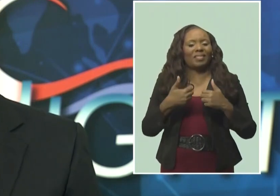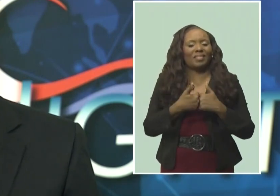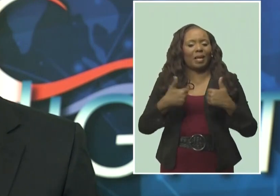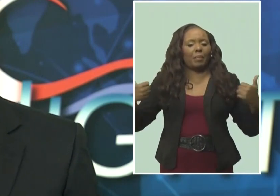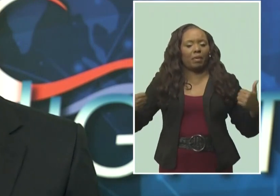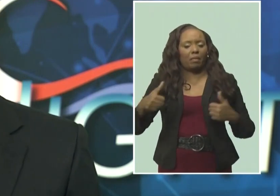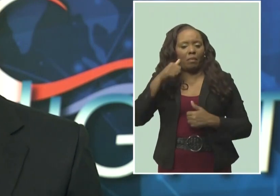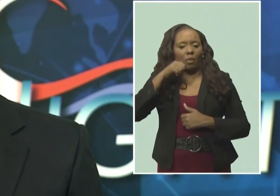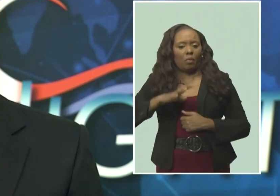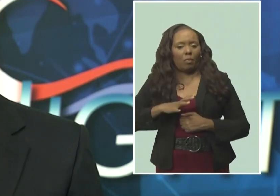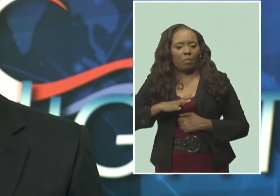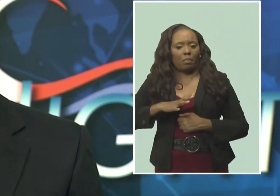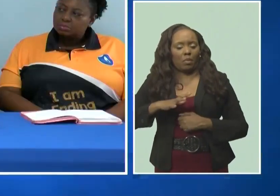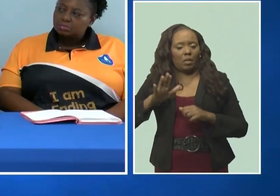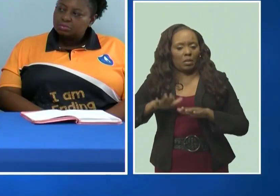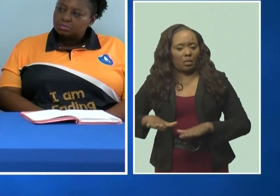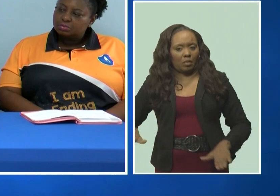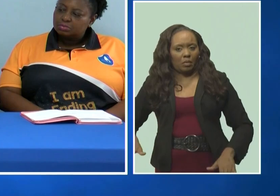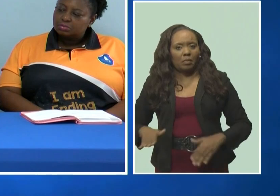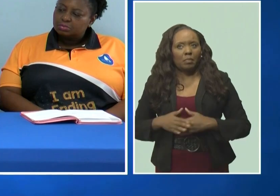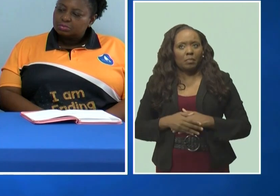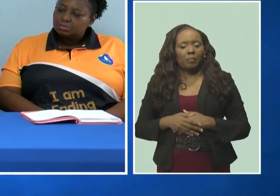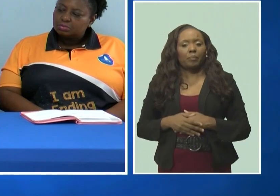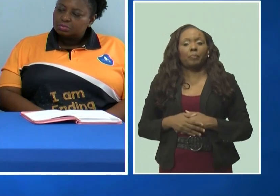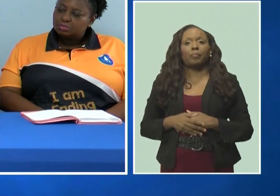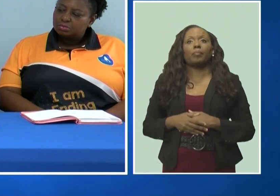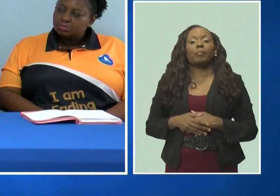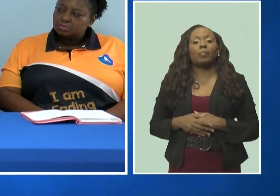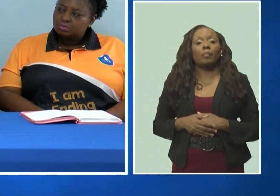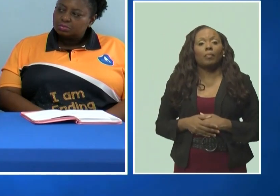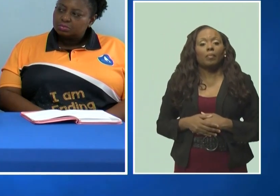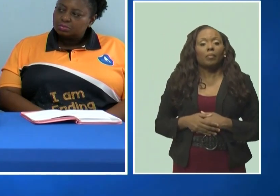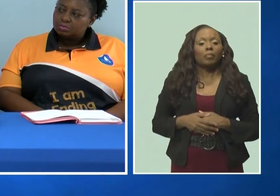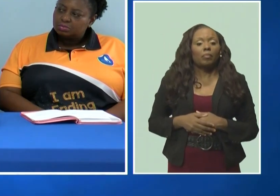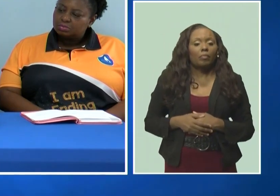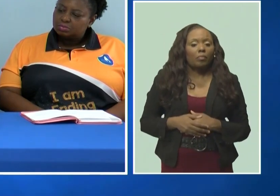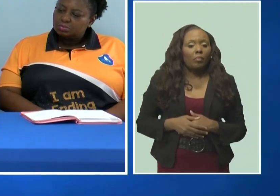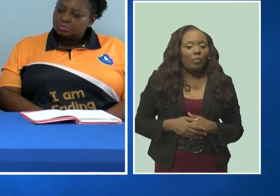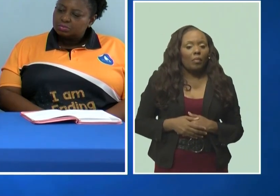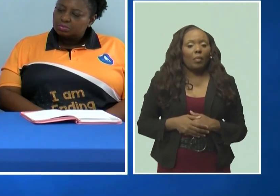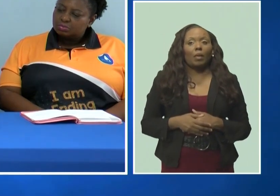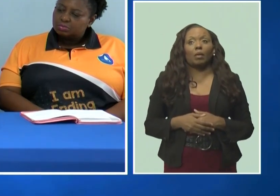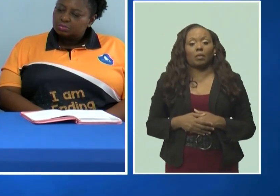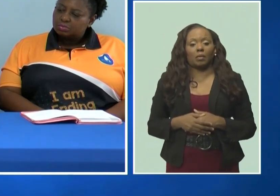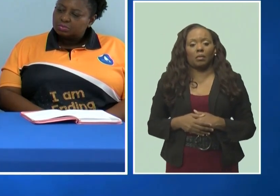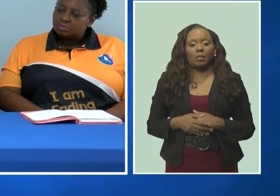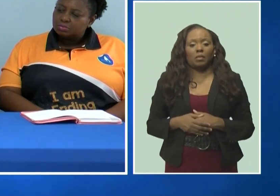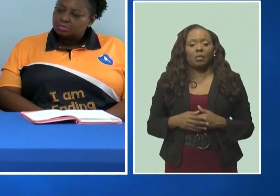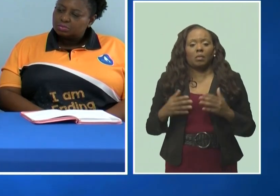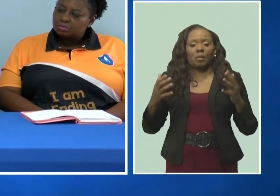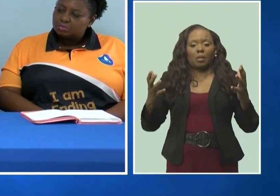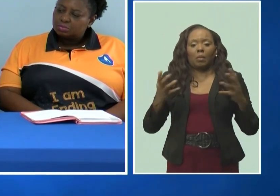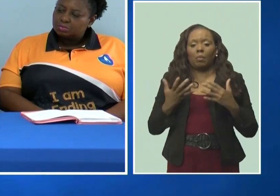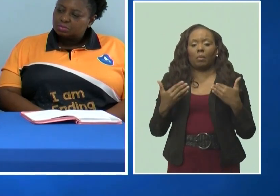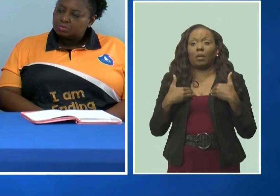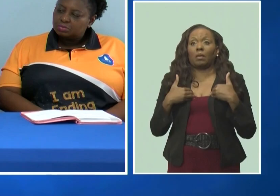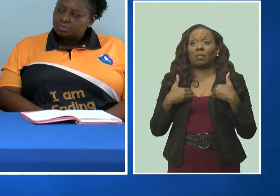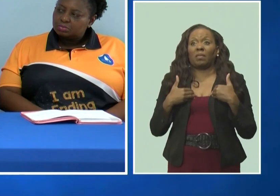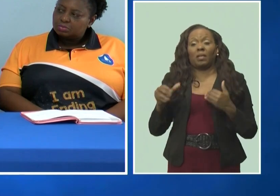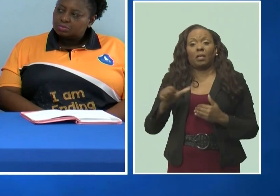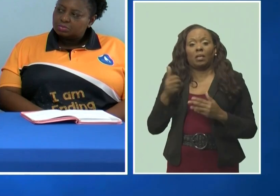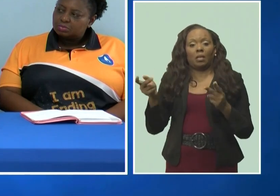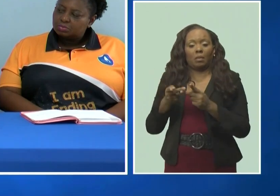children. We are trying to seek another a location that they have that they